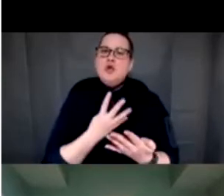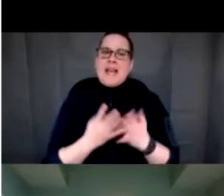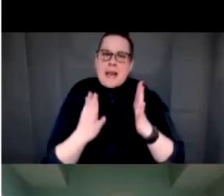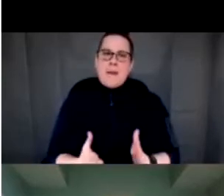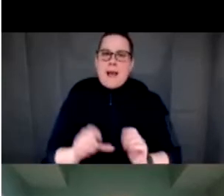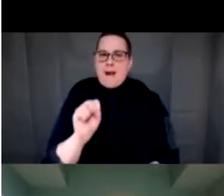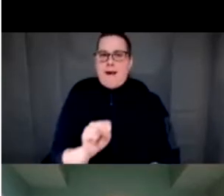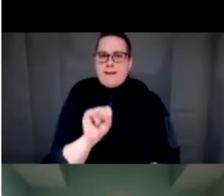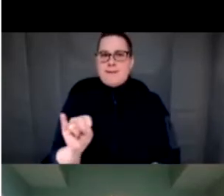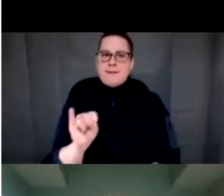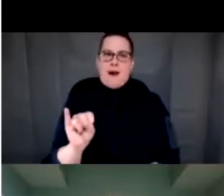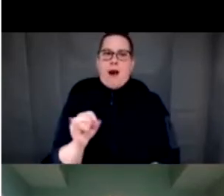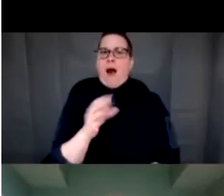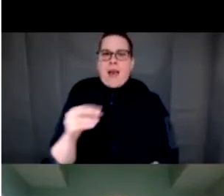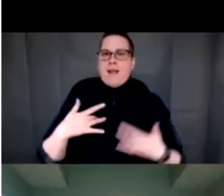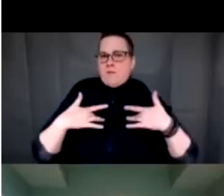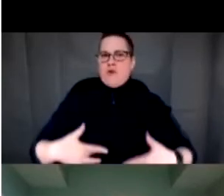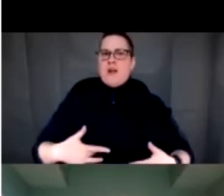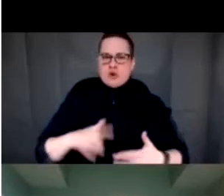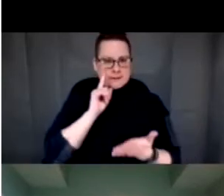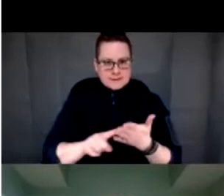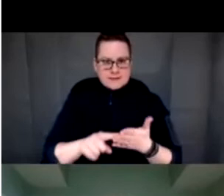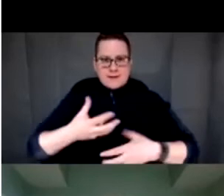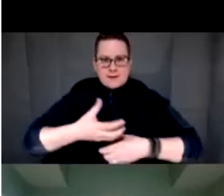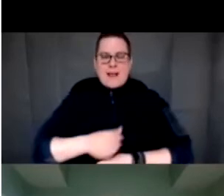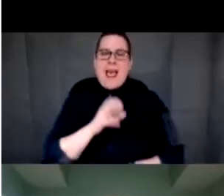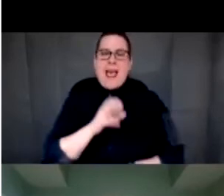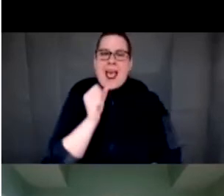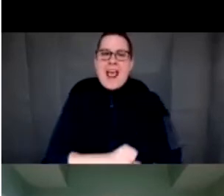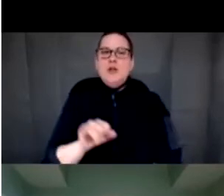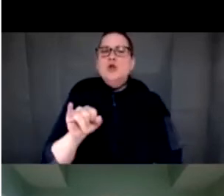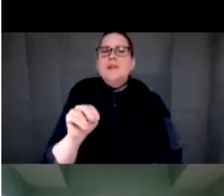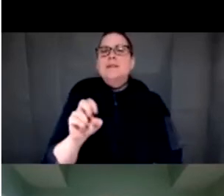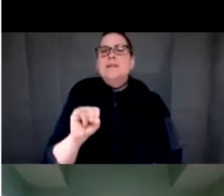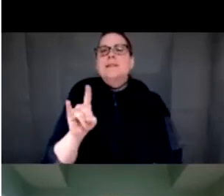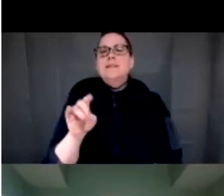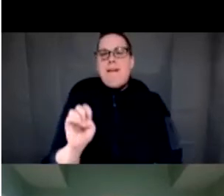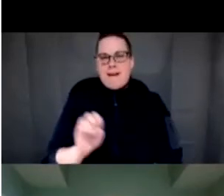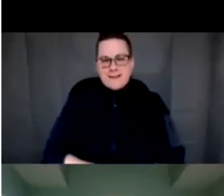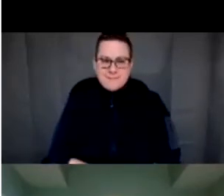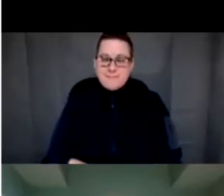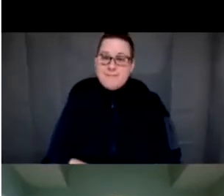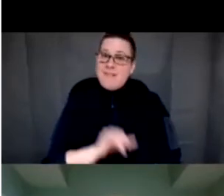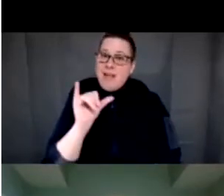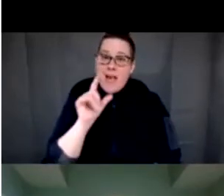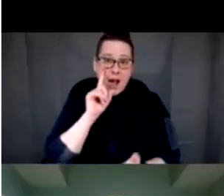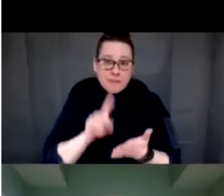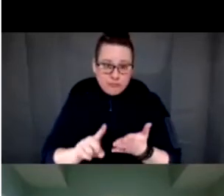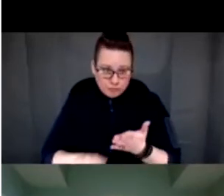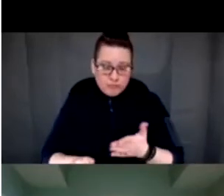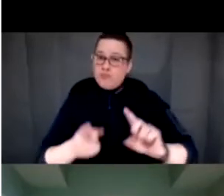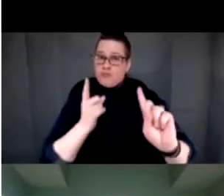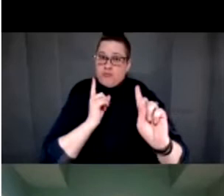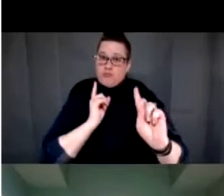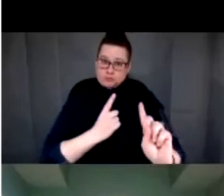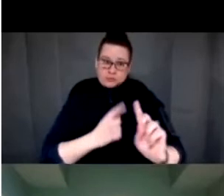and Depression Study, known as Aging Inside. For that study, the objectives